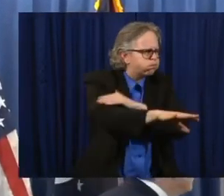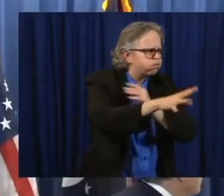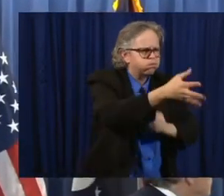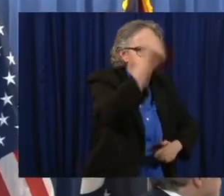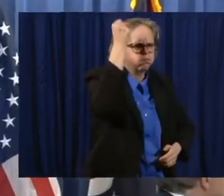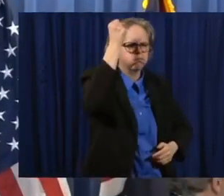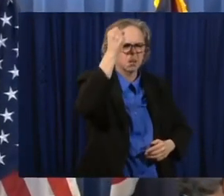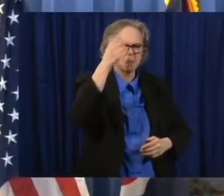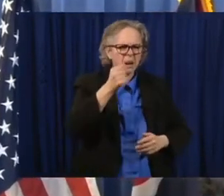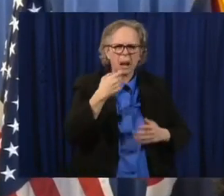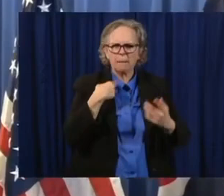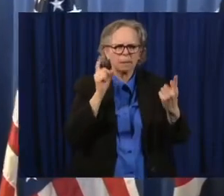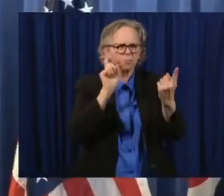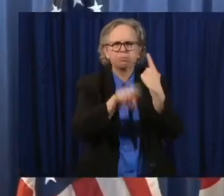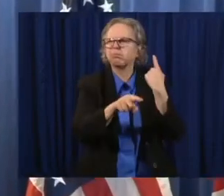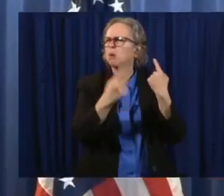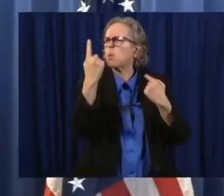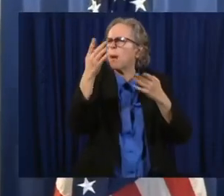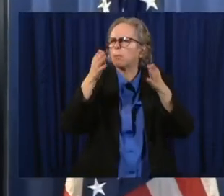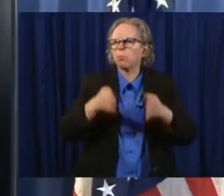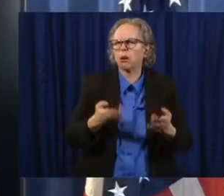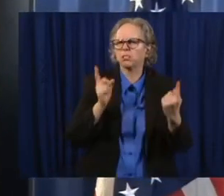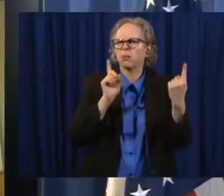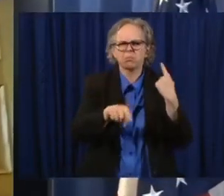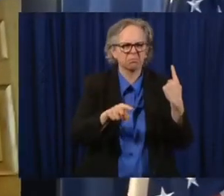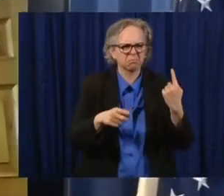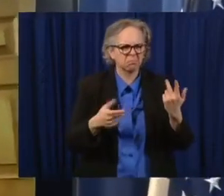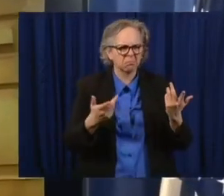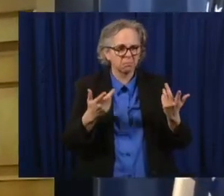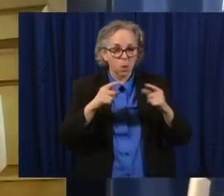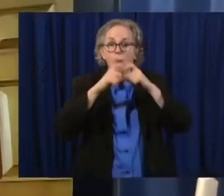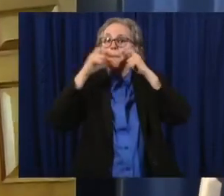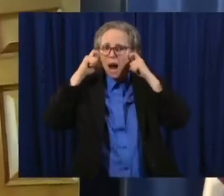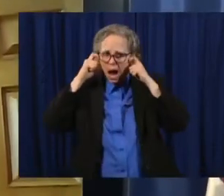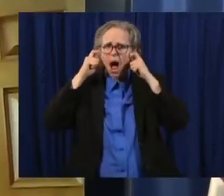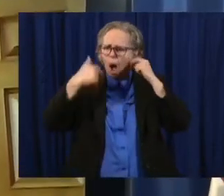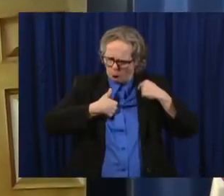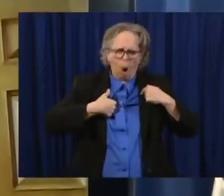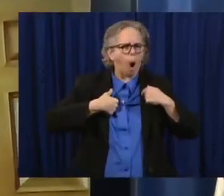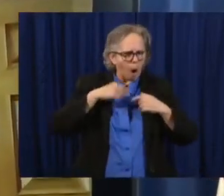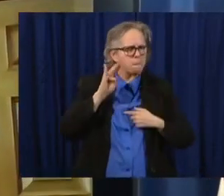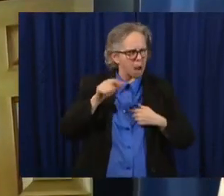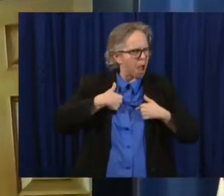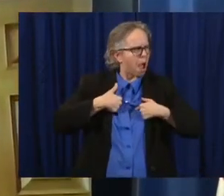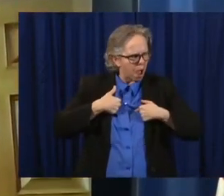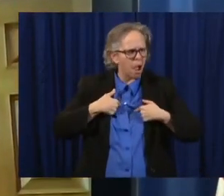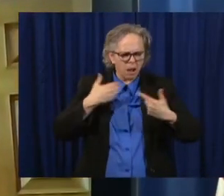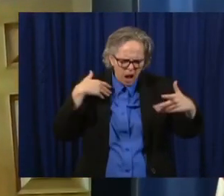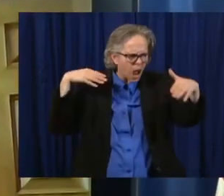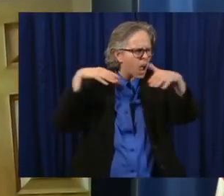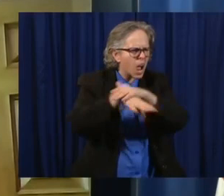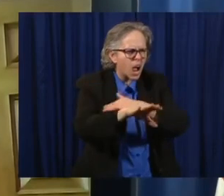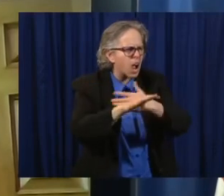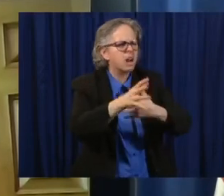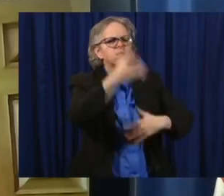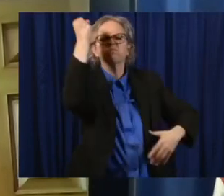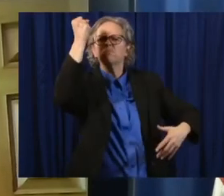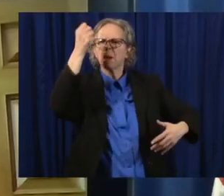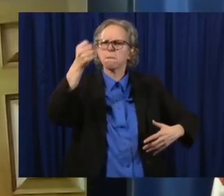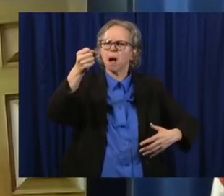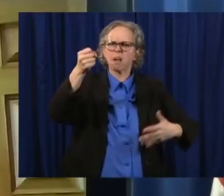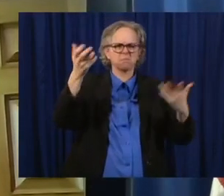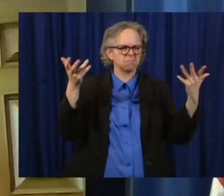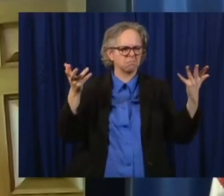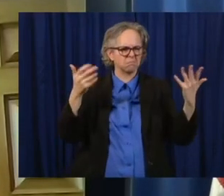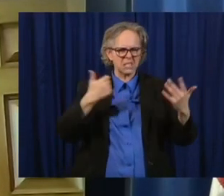really quickly during that time, but I was wearing a mask. I did self-checkout, so I didn't see a cashier or